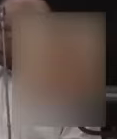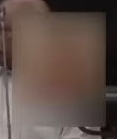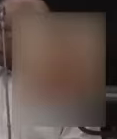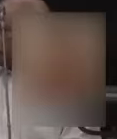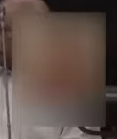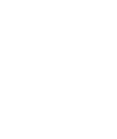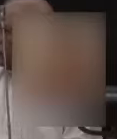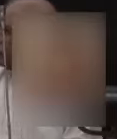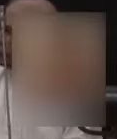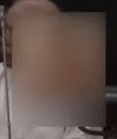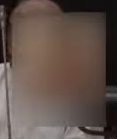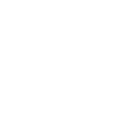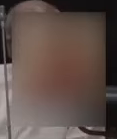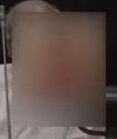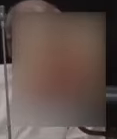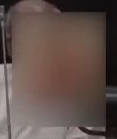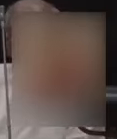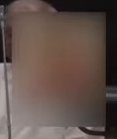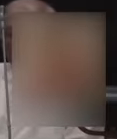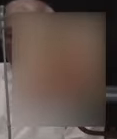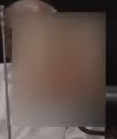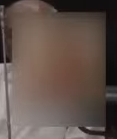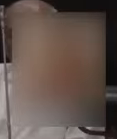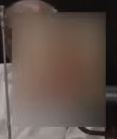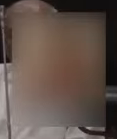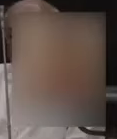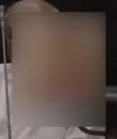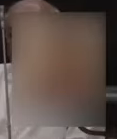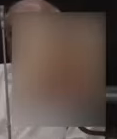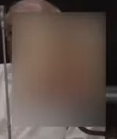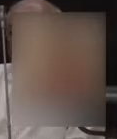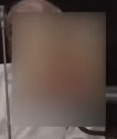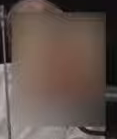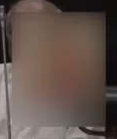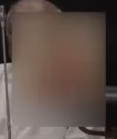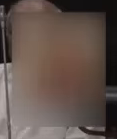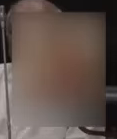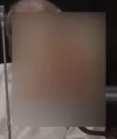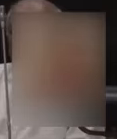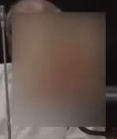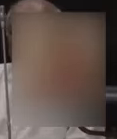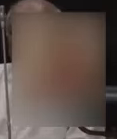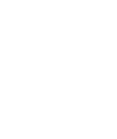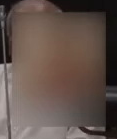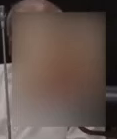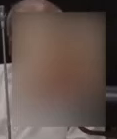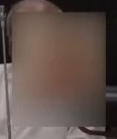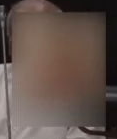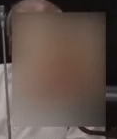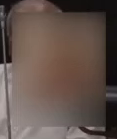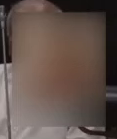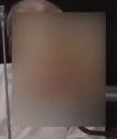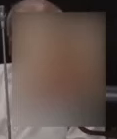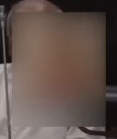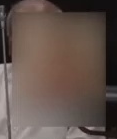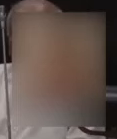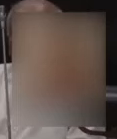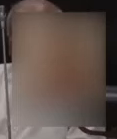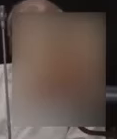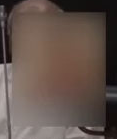In July last year, I accepted the presidency when the people were suffering, and I believed I could uplift the country. I took up